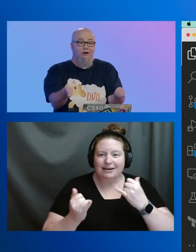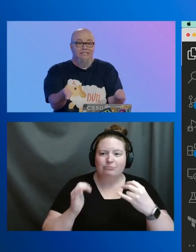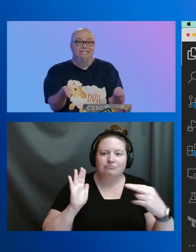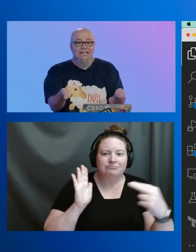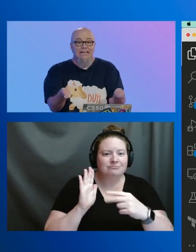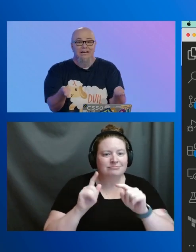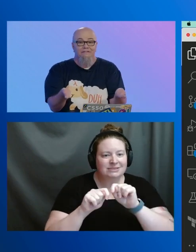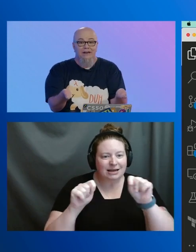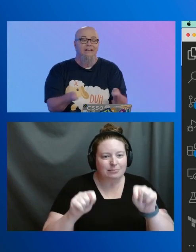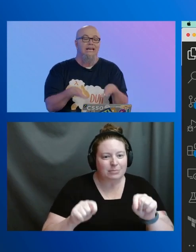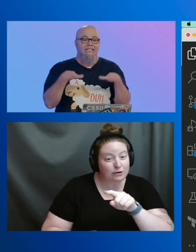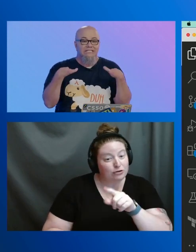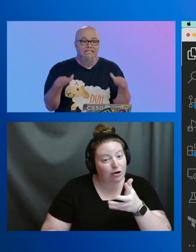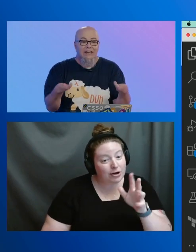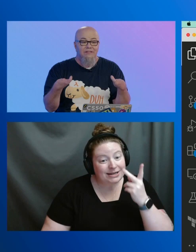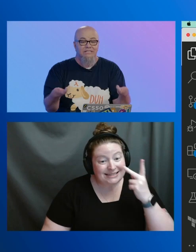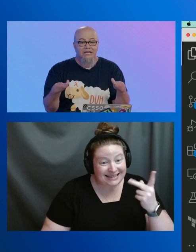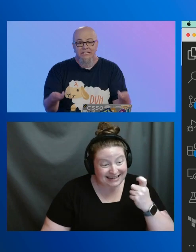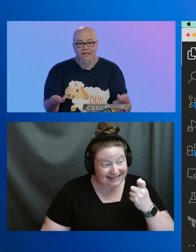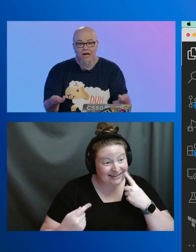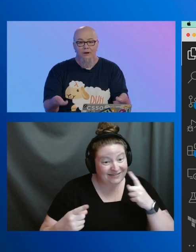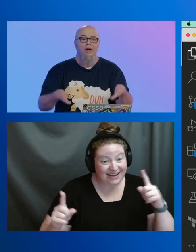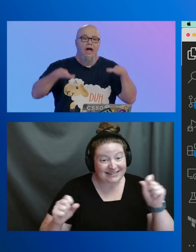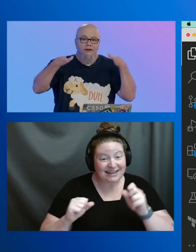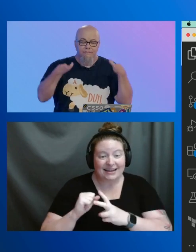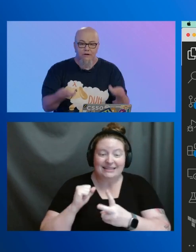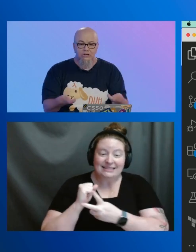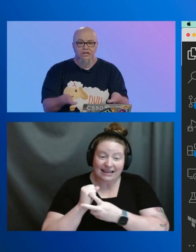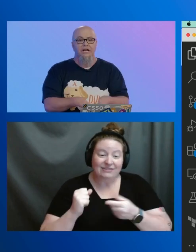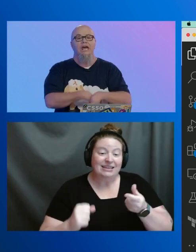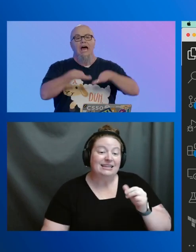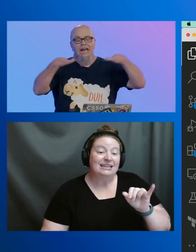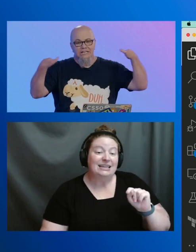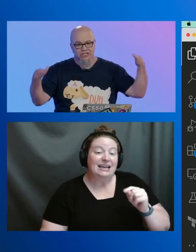and you're already seeing it in effect, I can save this in GitHub, I can